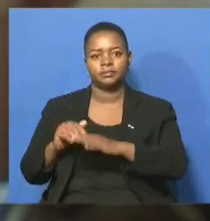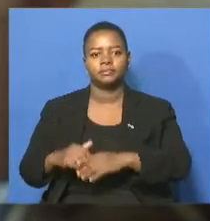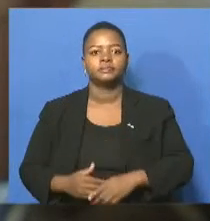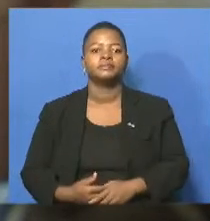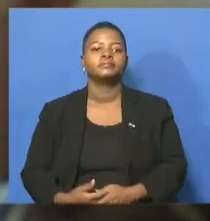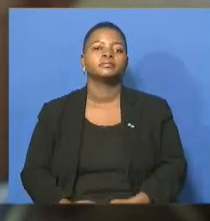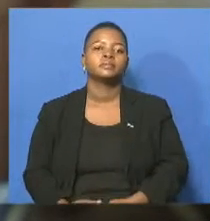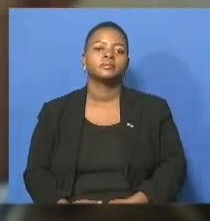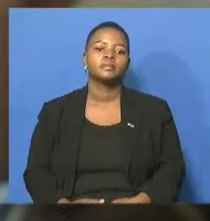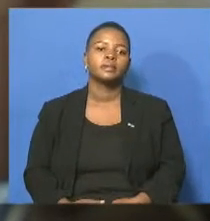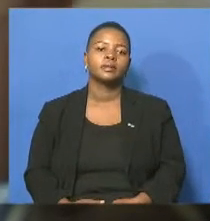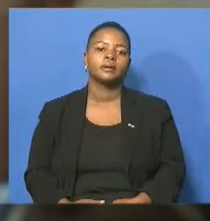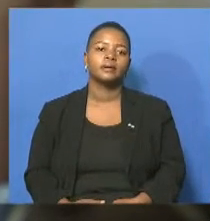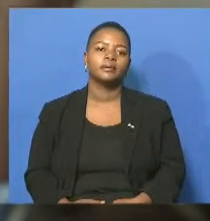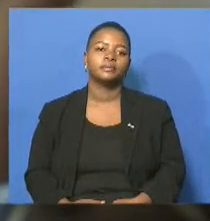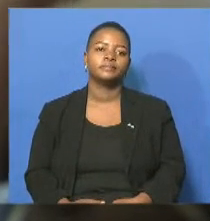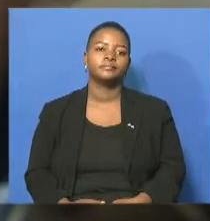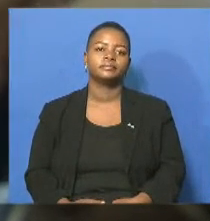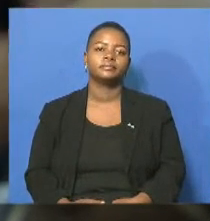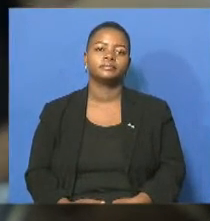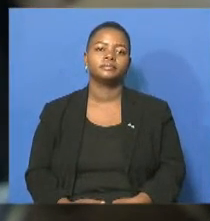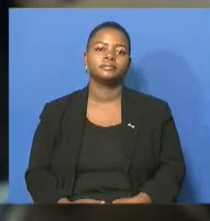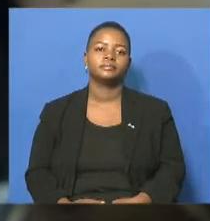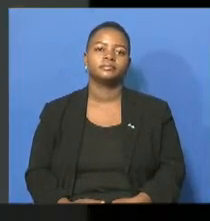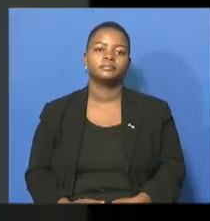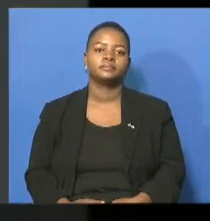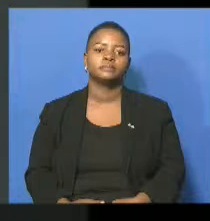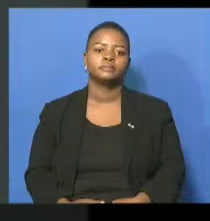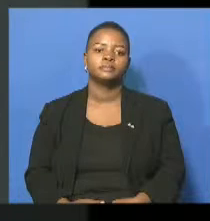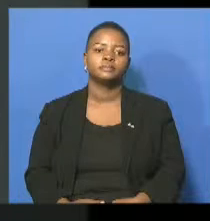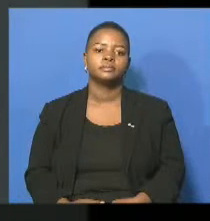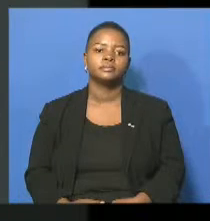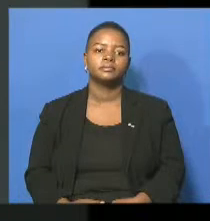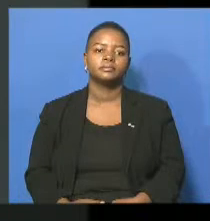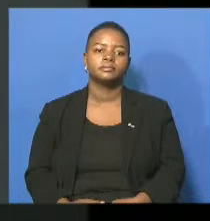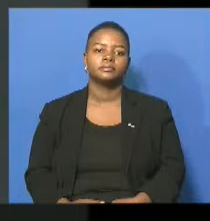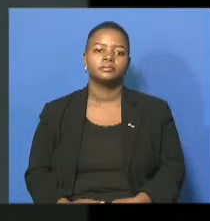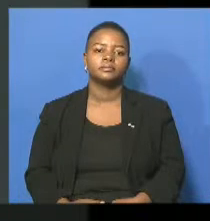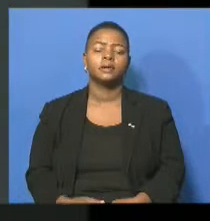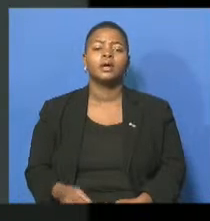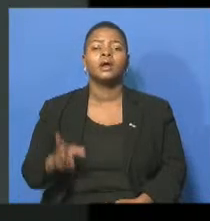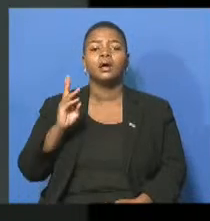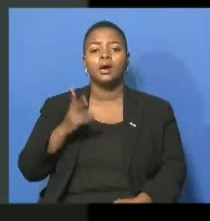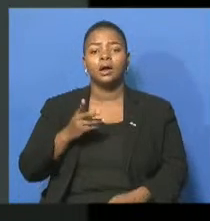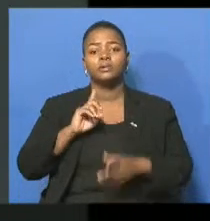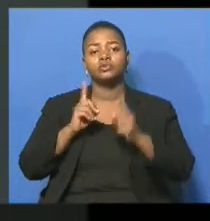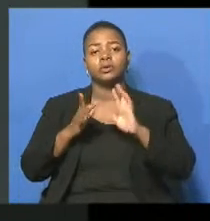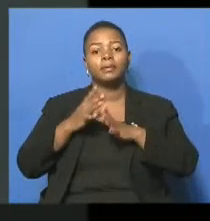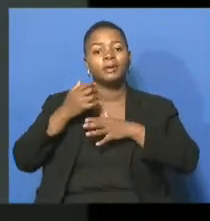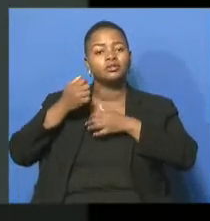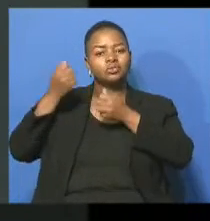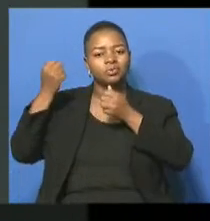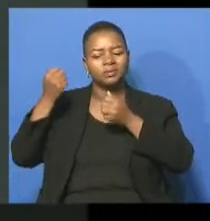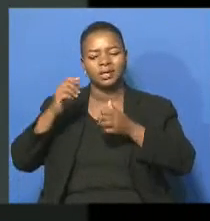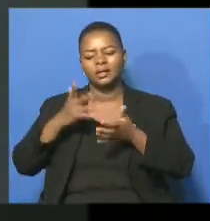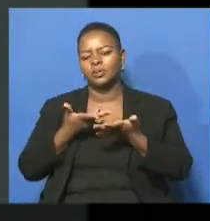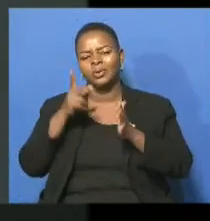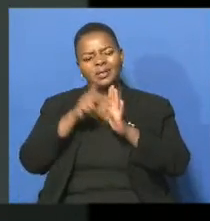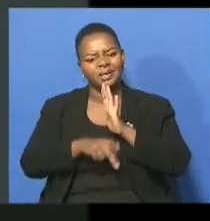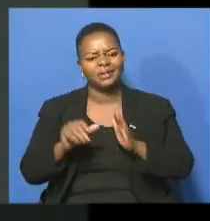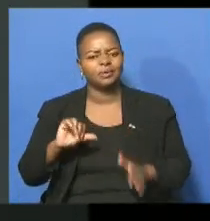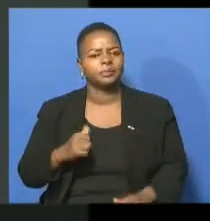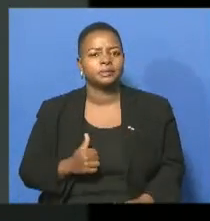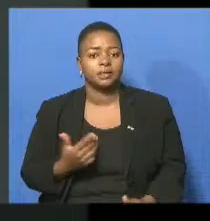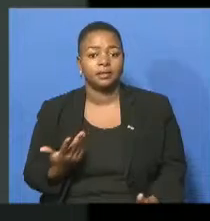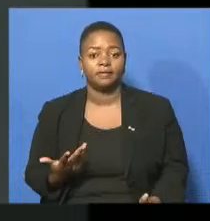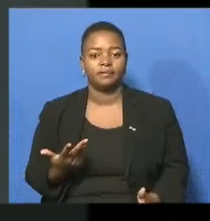mental illness. I'll touch into the matter of suicides because it's very common, a